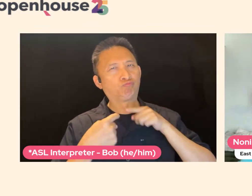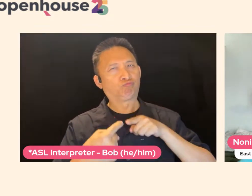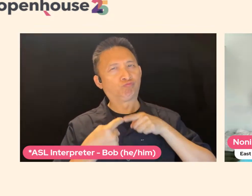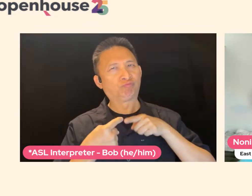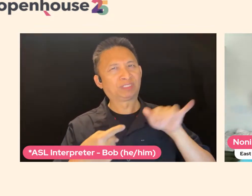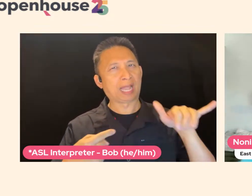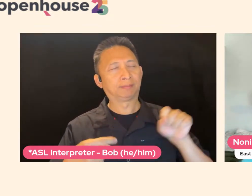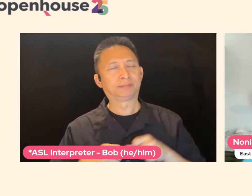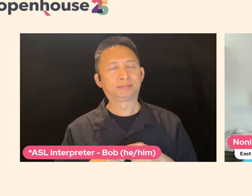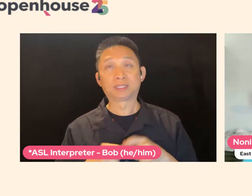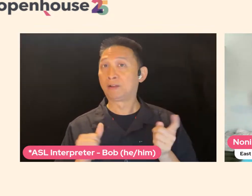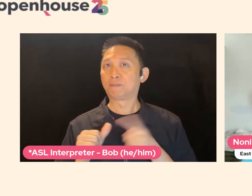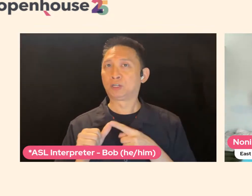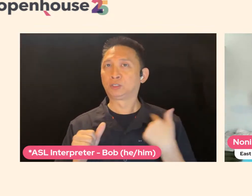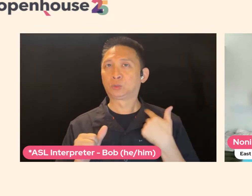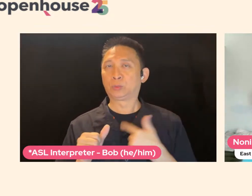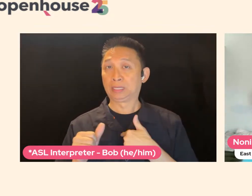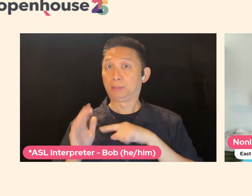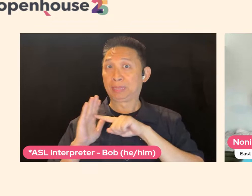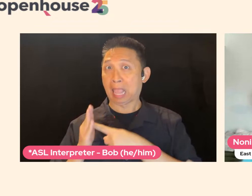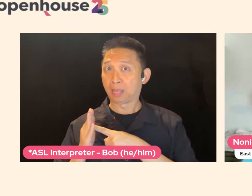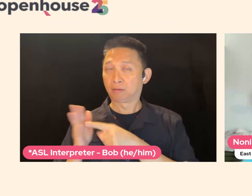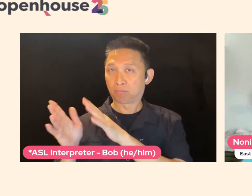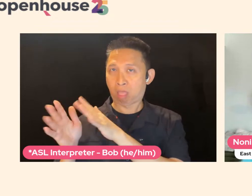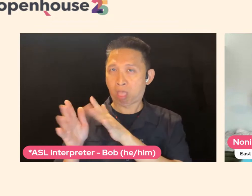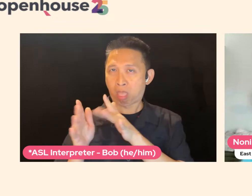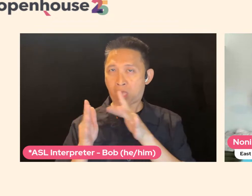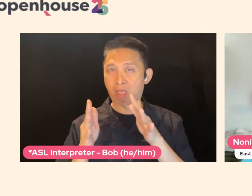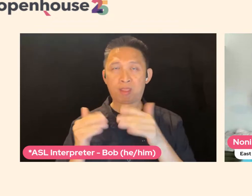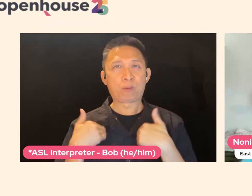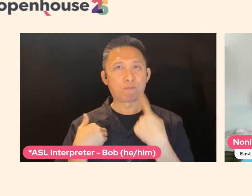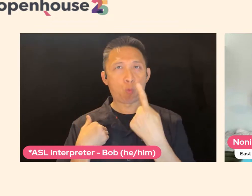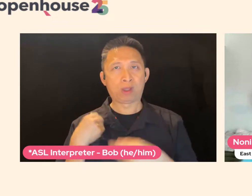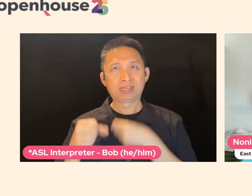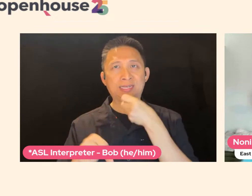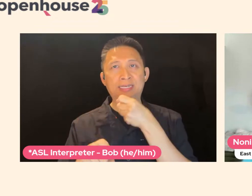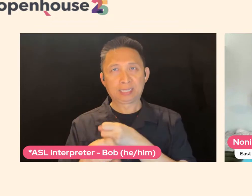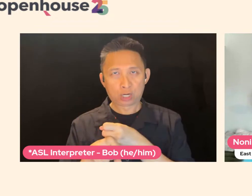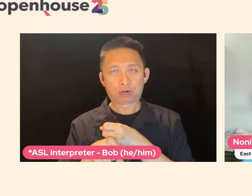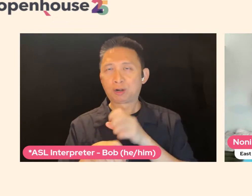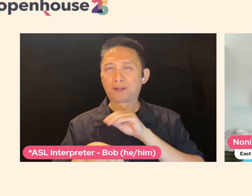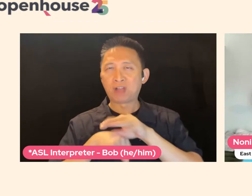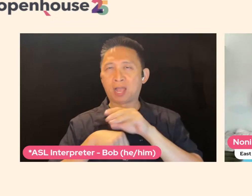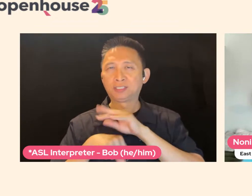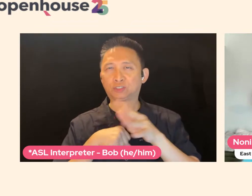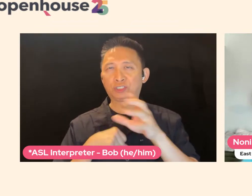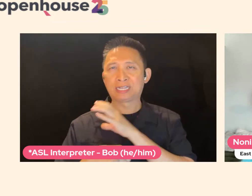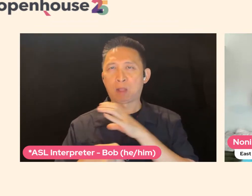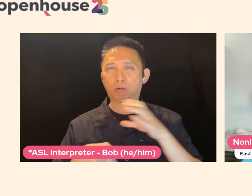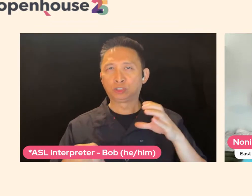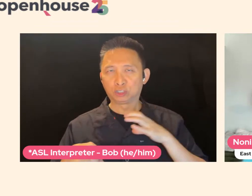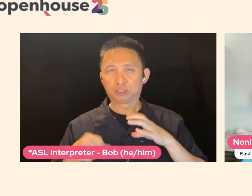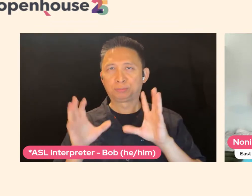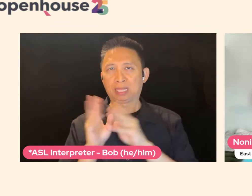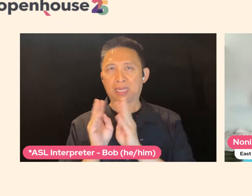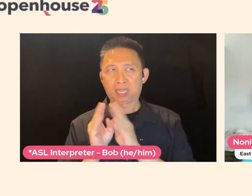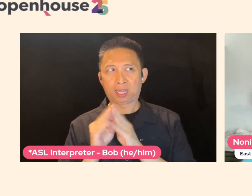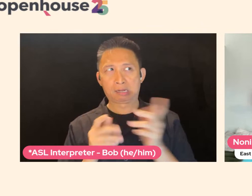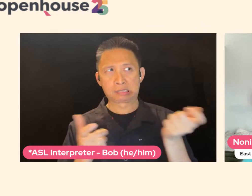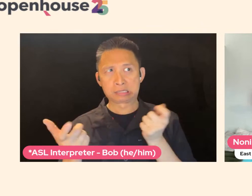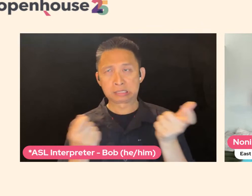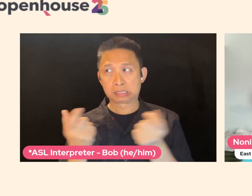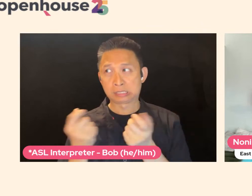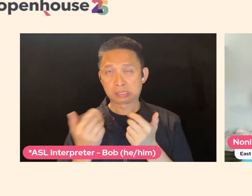held at least a year of advisory council where we were really pulling in the input